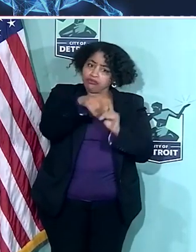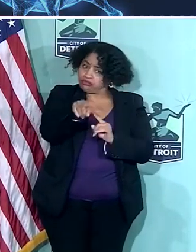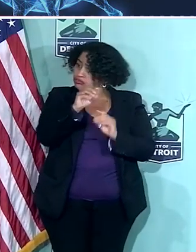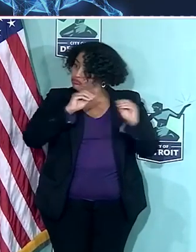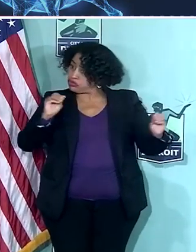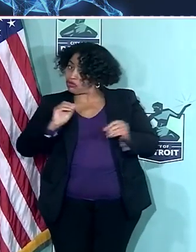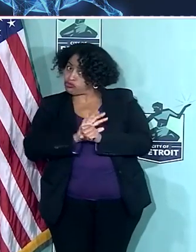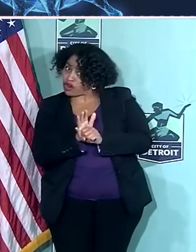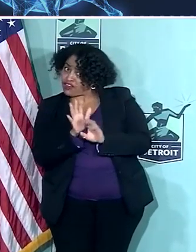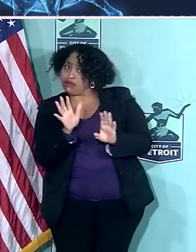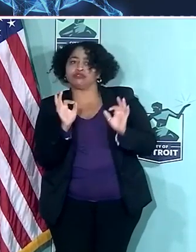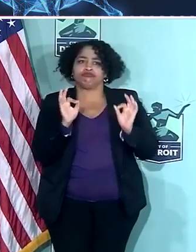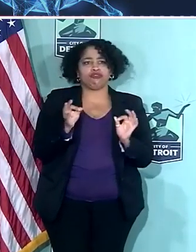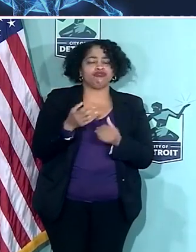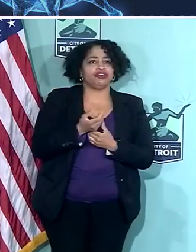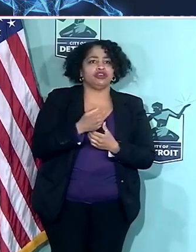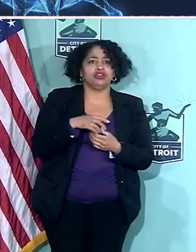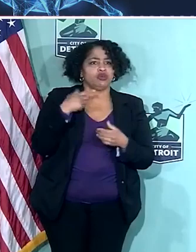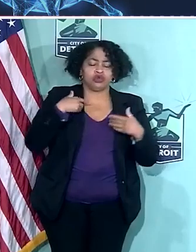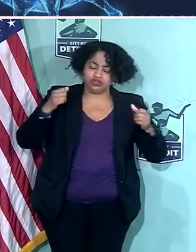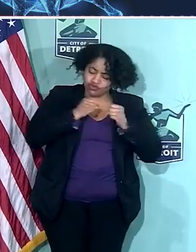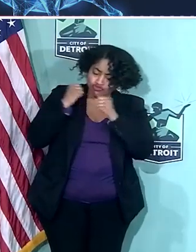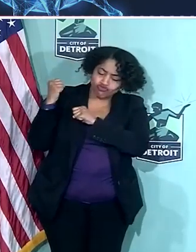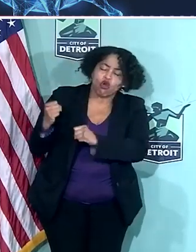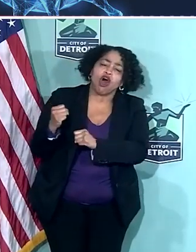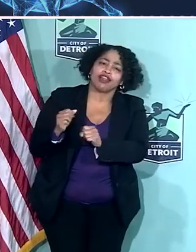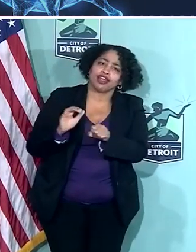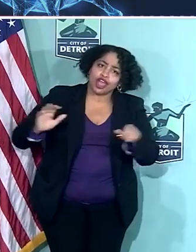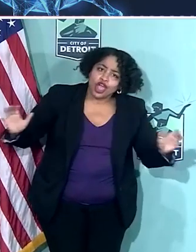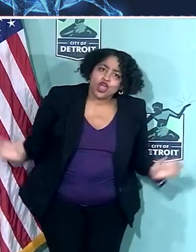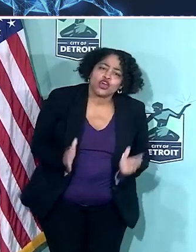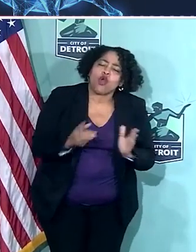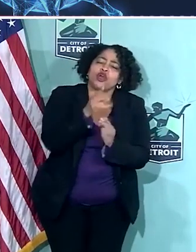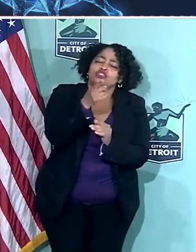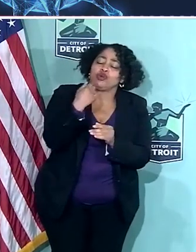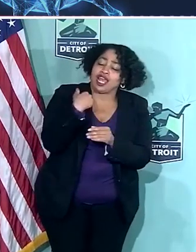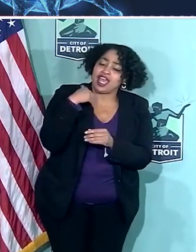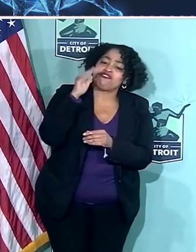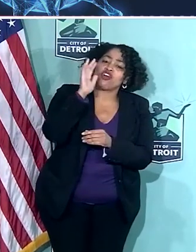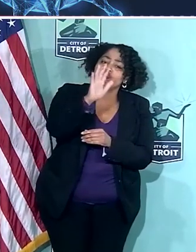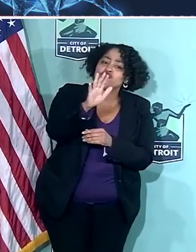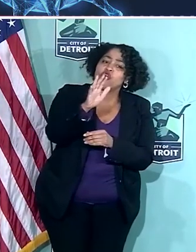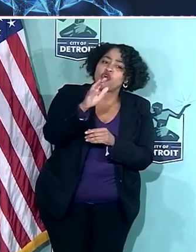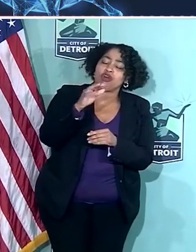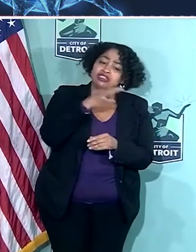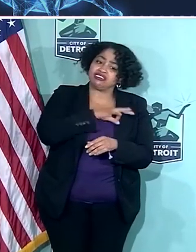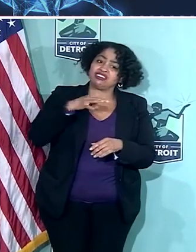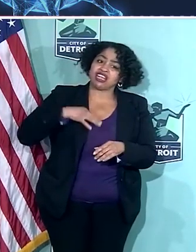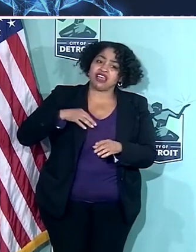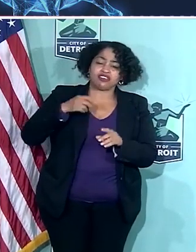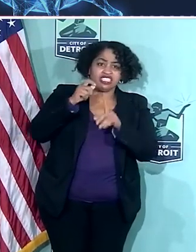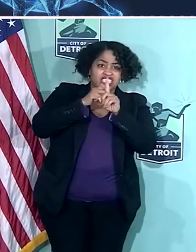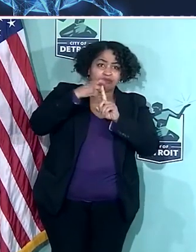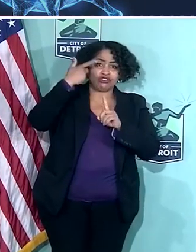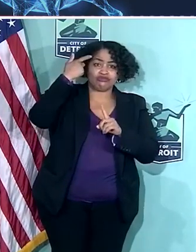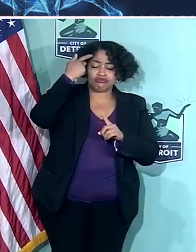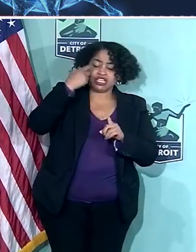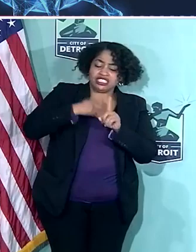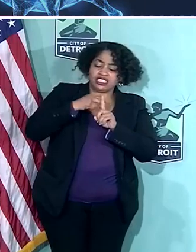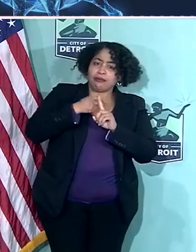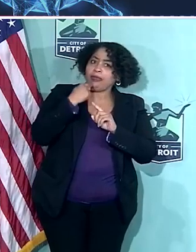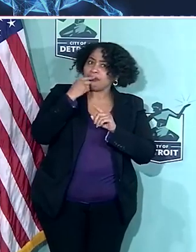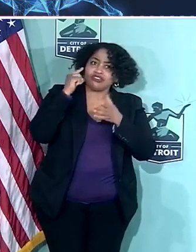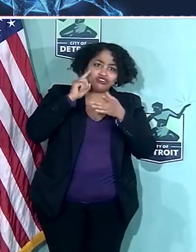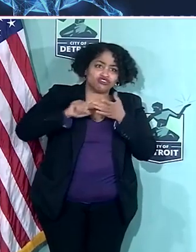We strongly encourage you to have your employees temperature checked, and you might want to think about your customers. I walk into